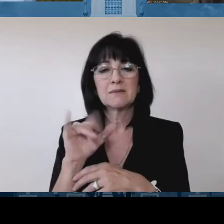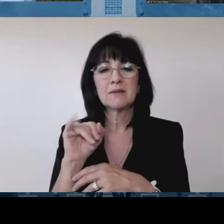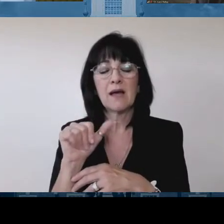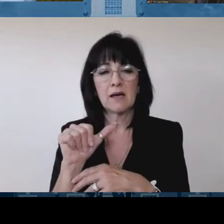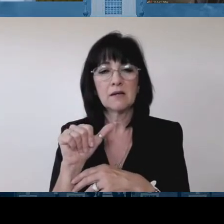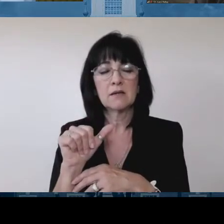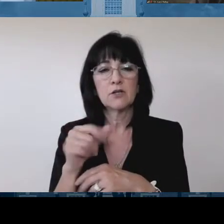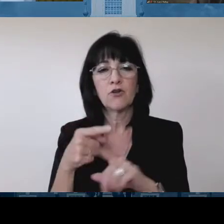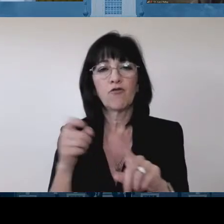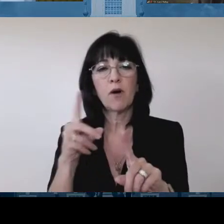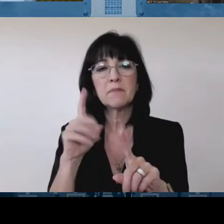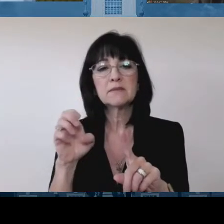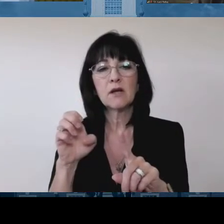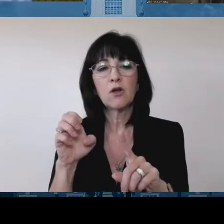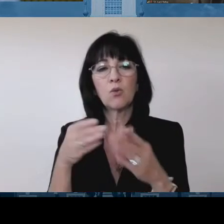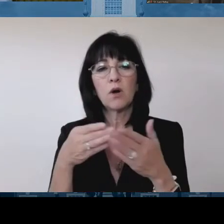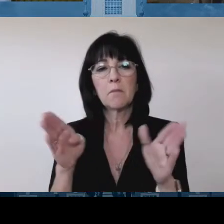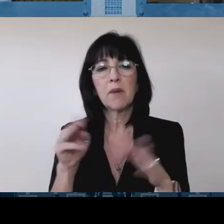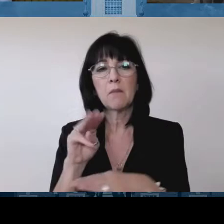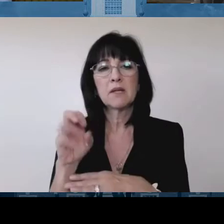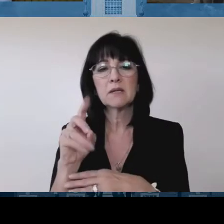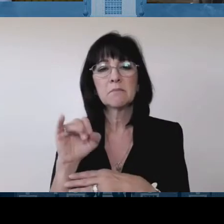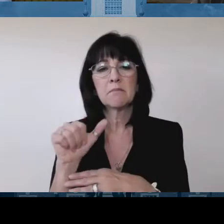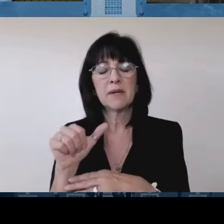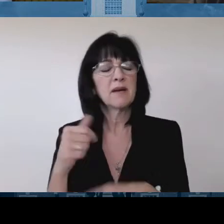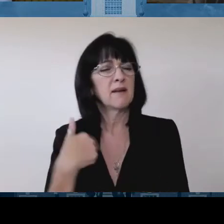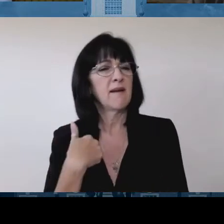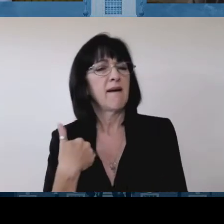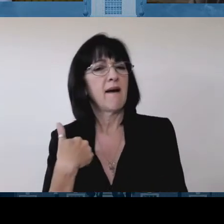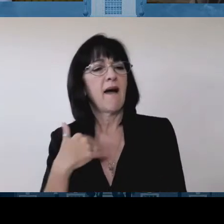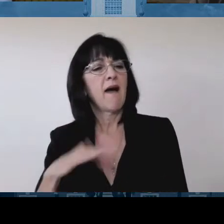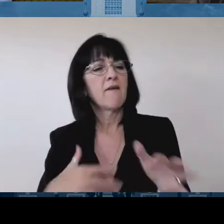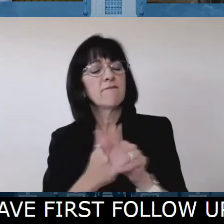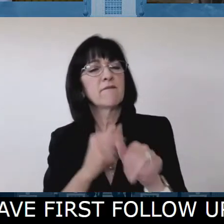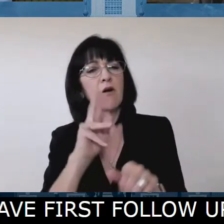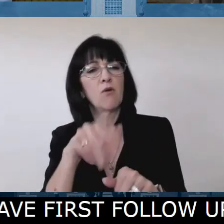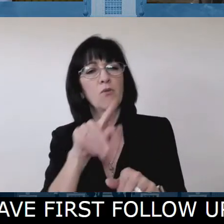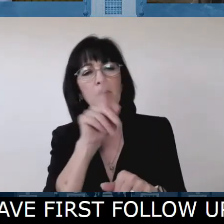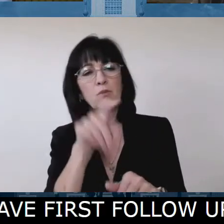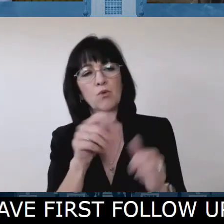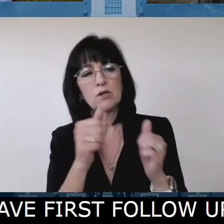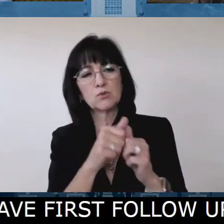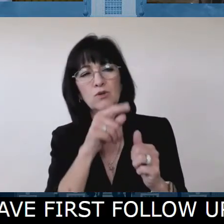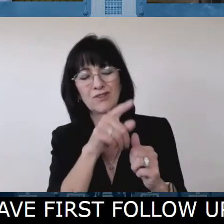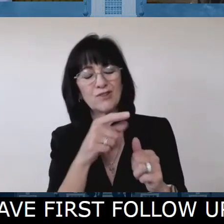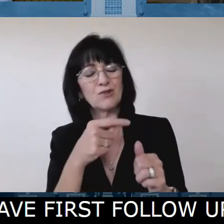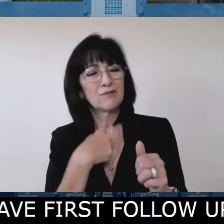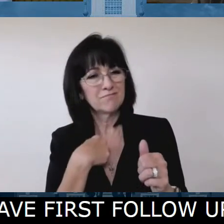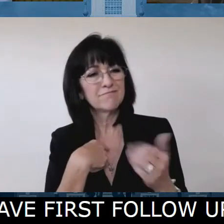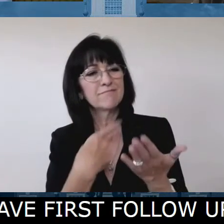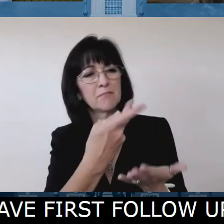follow-up question about the vaccine mandates. I've talked to you before a little bit about these mandates and about